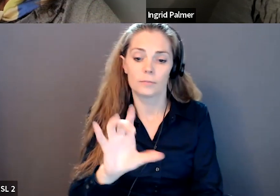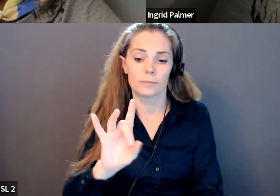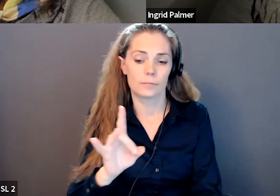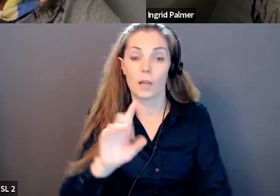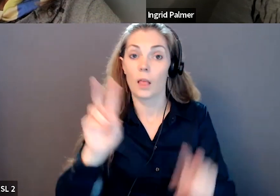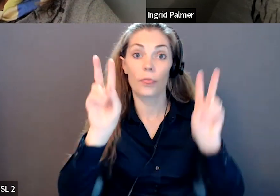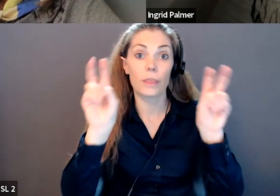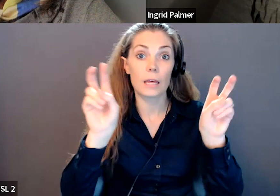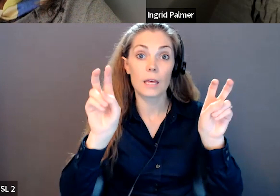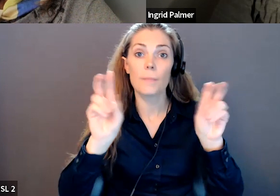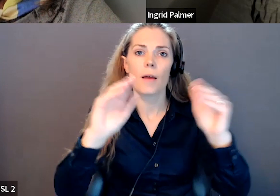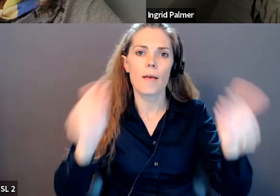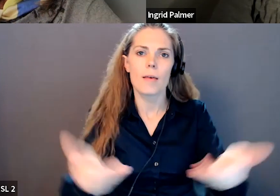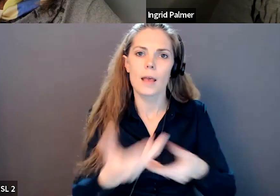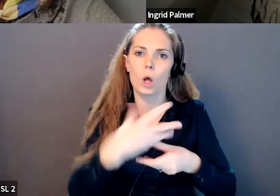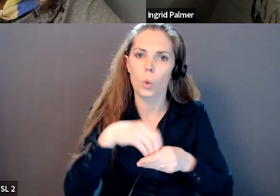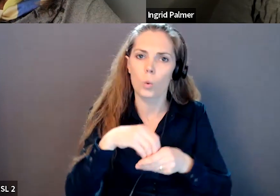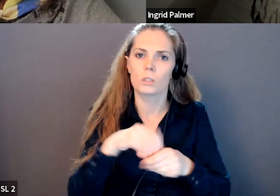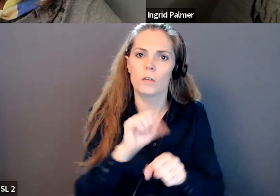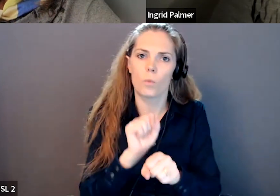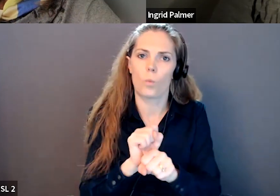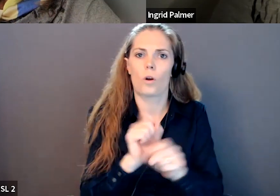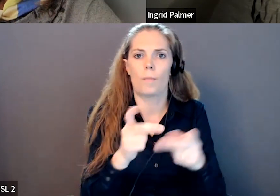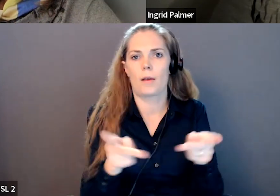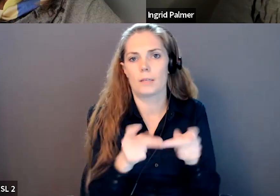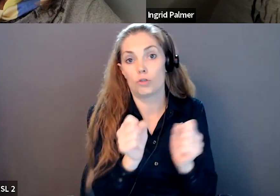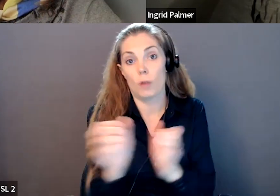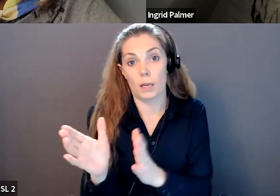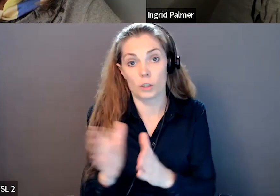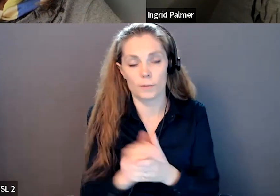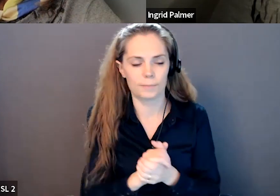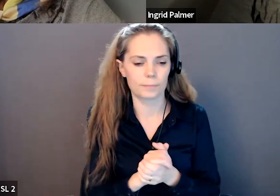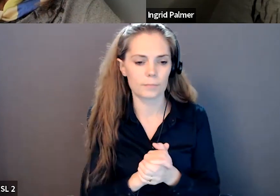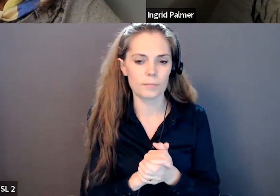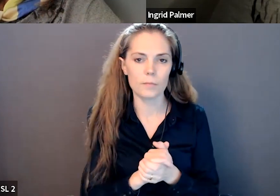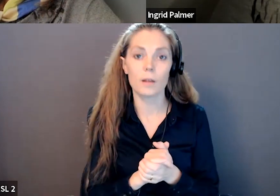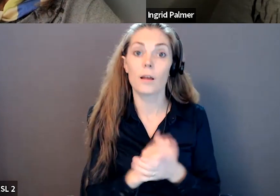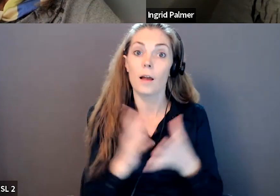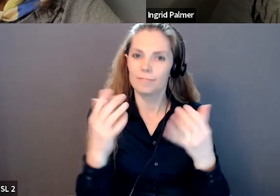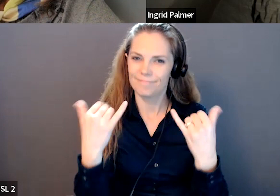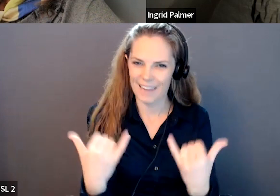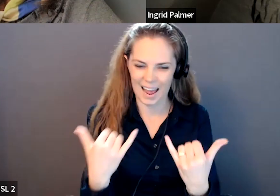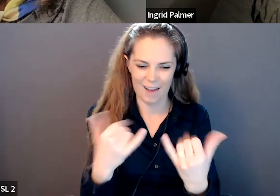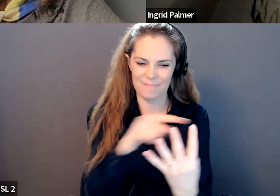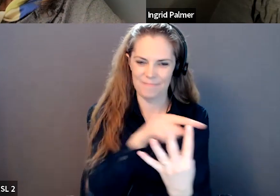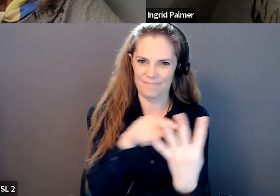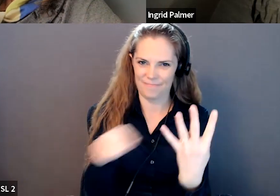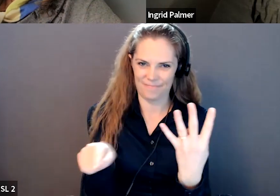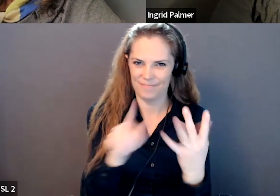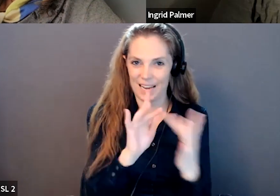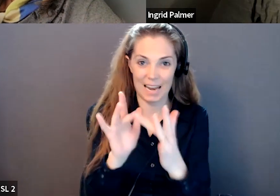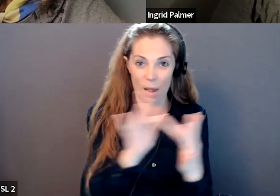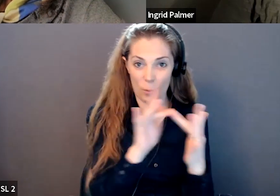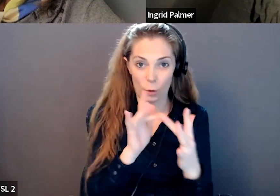Workplace Strategy. Without further ado, we invite you to join one or more of the 4 40-minute